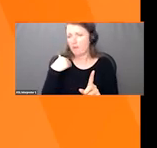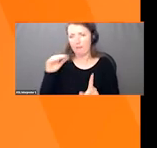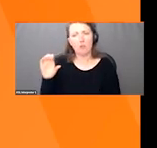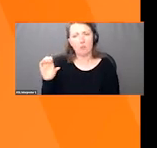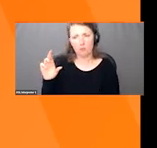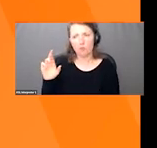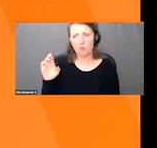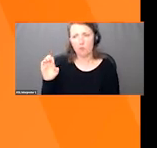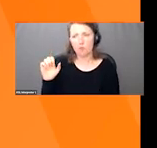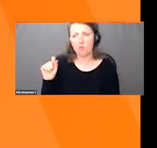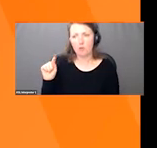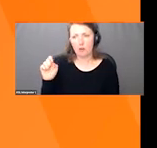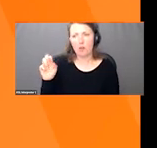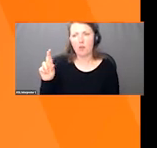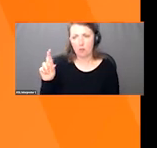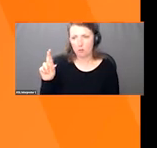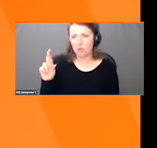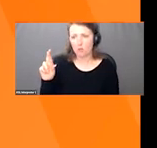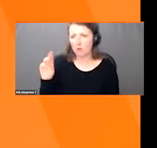well.